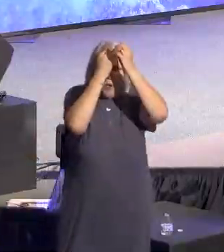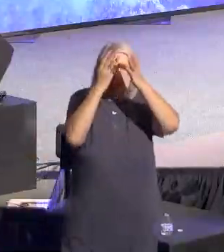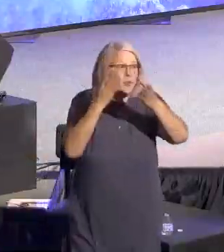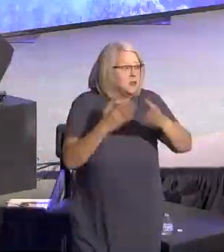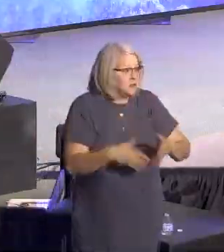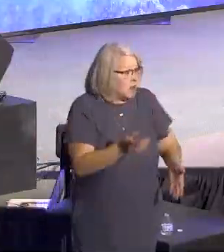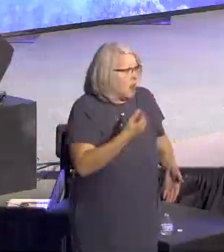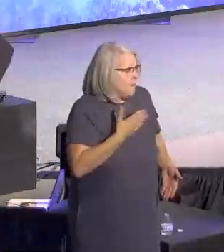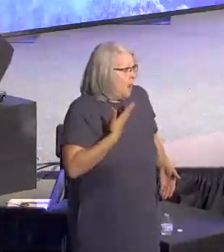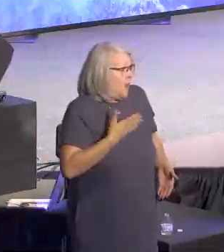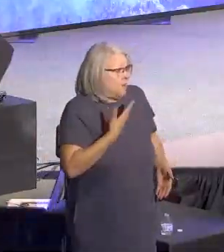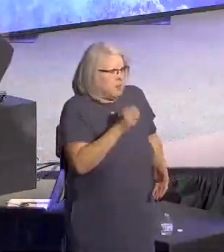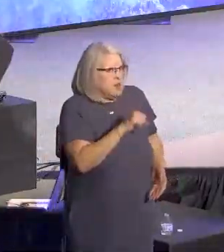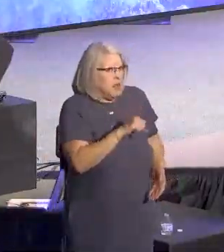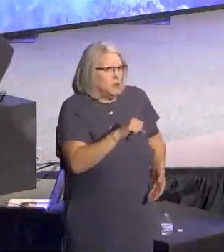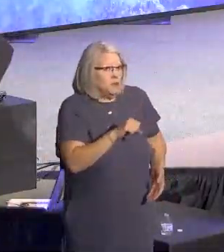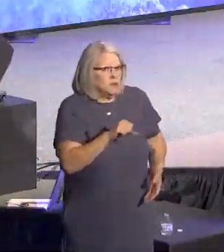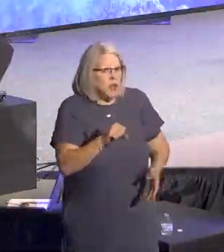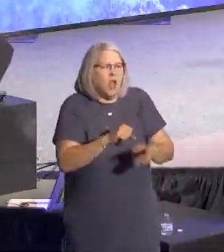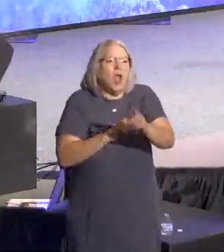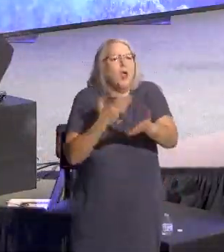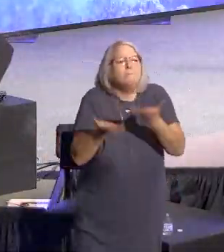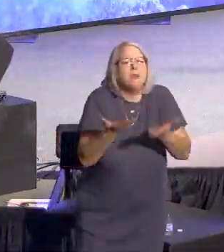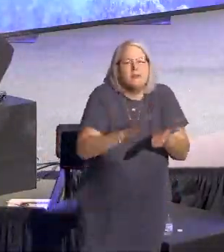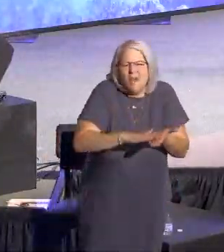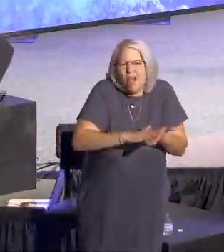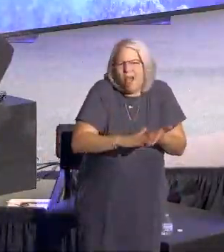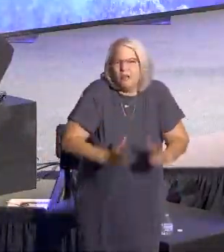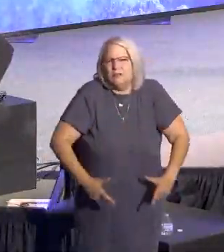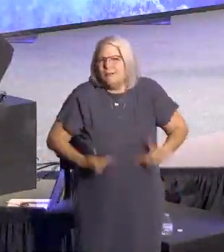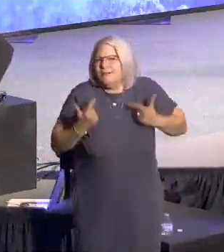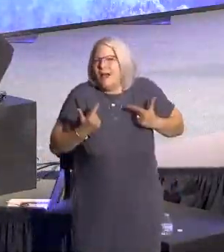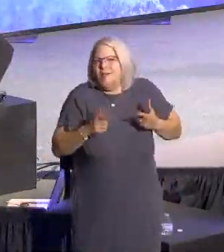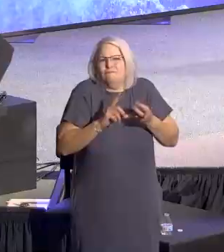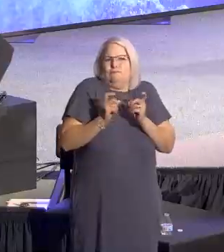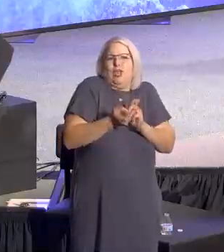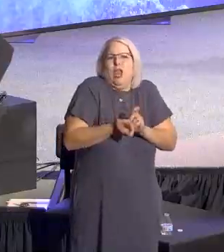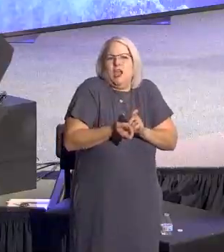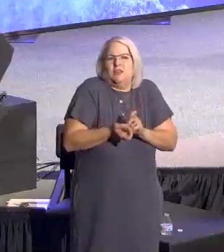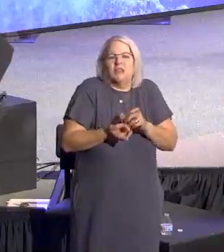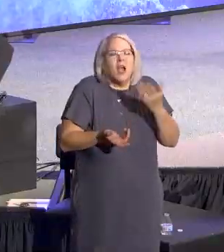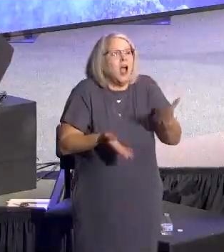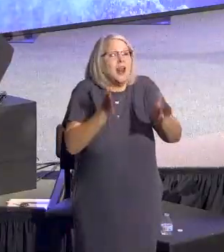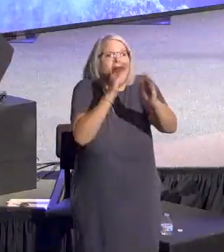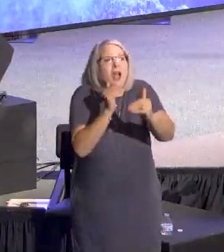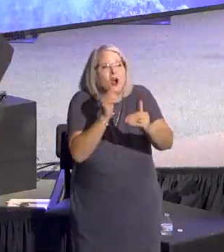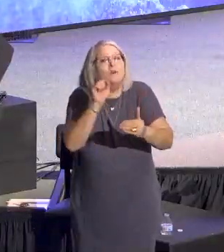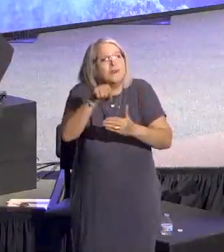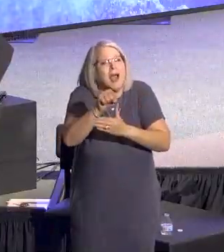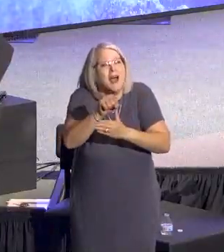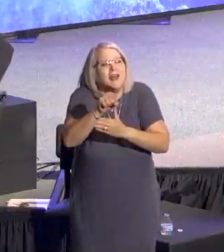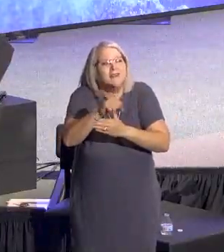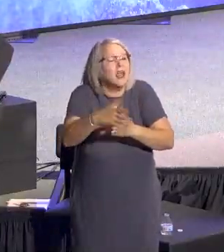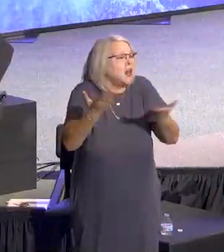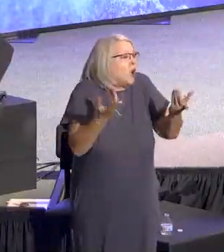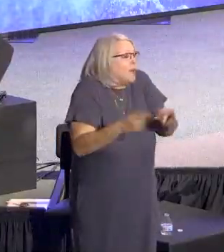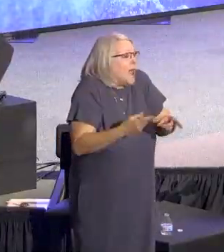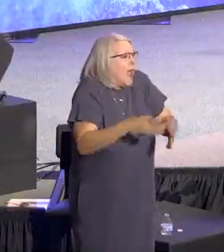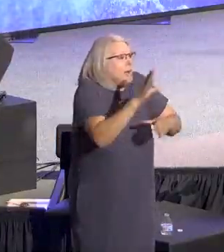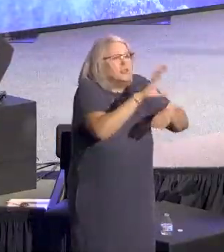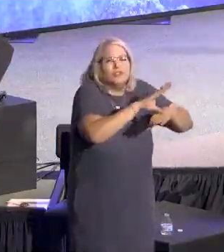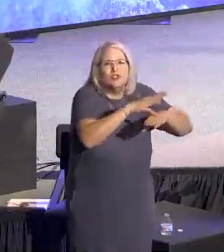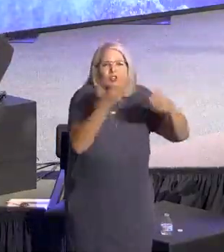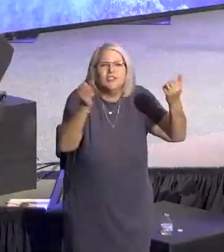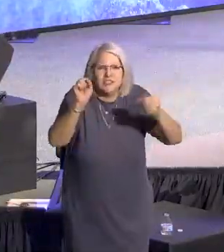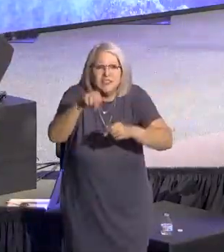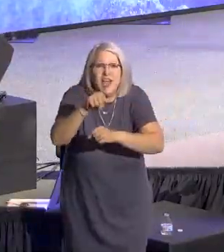you are, and maybe you've been able to clean your life up, and I hope you have, and I hope that happens here in this church, but I want to